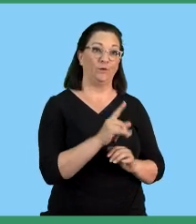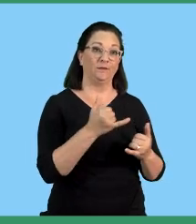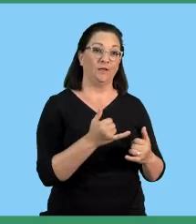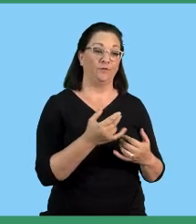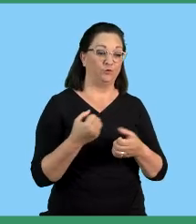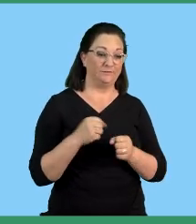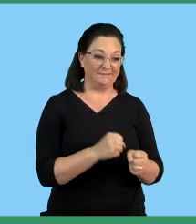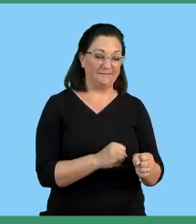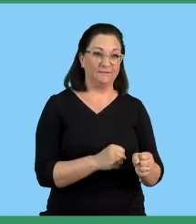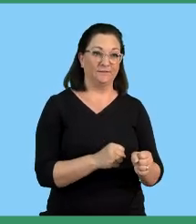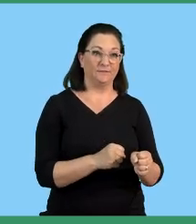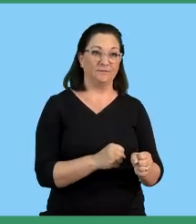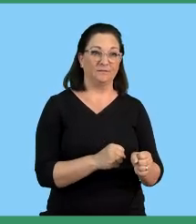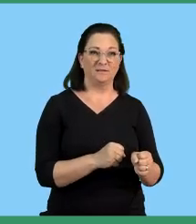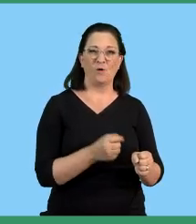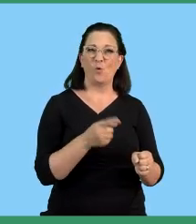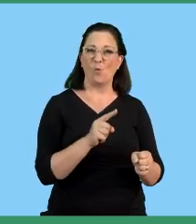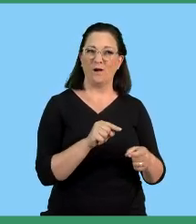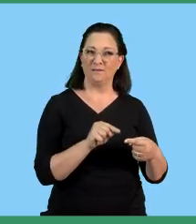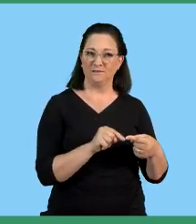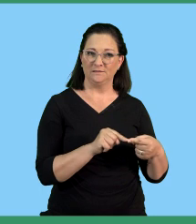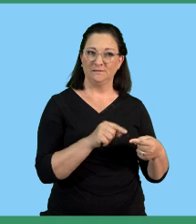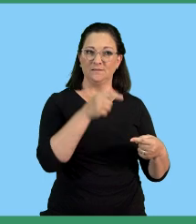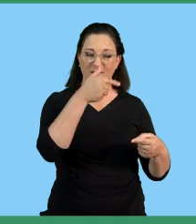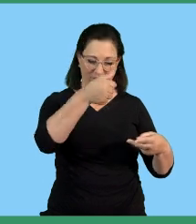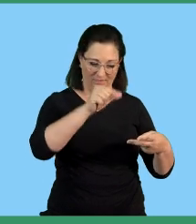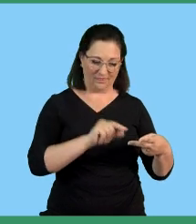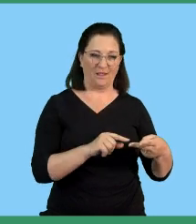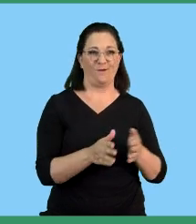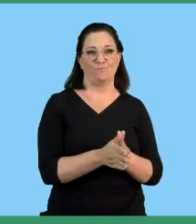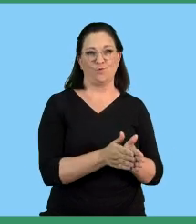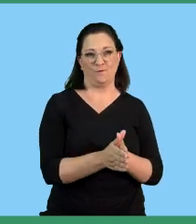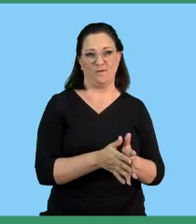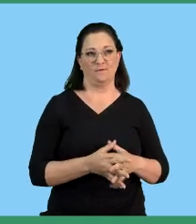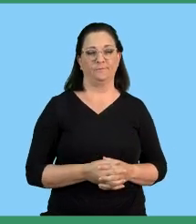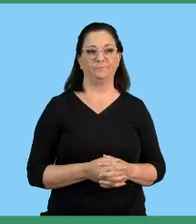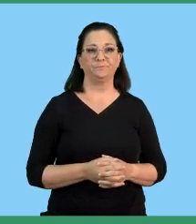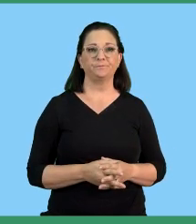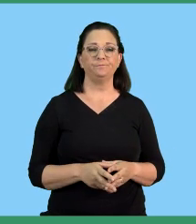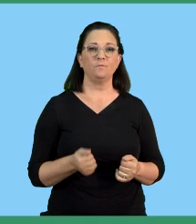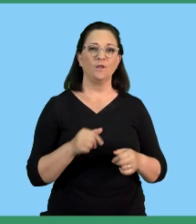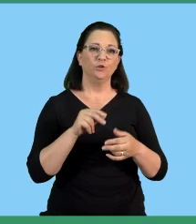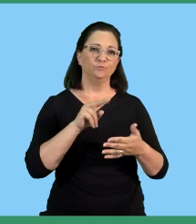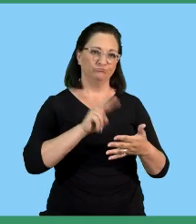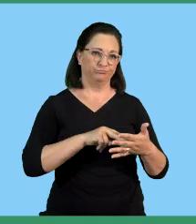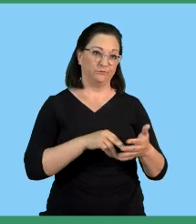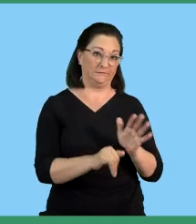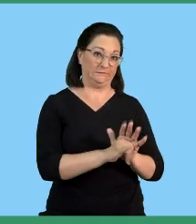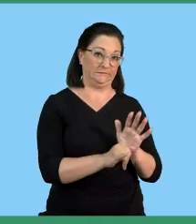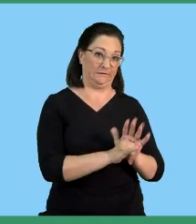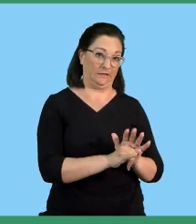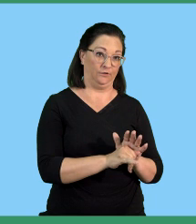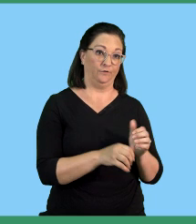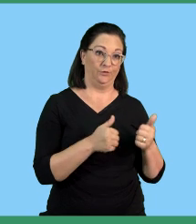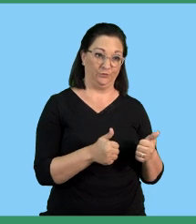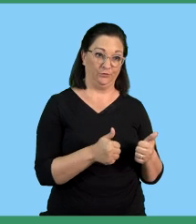of integration strategy that is applied, and you need to motivate, like I said. So by reading here, already you've